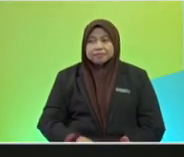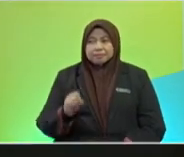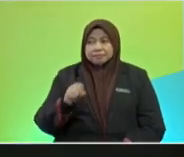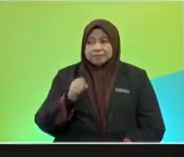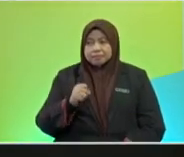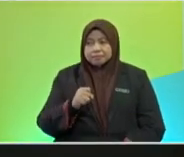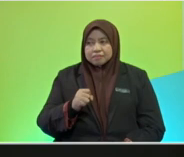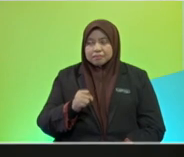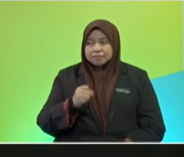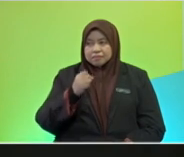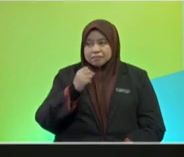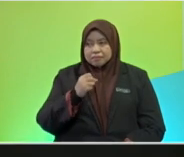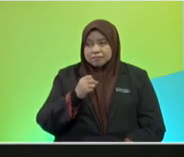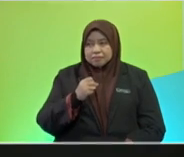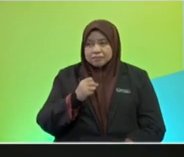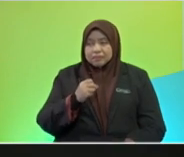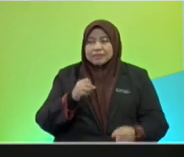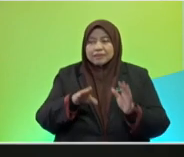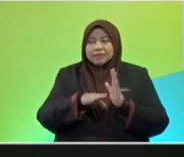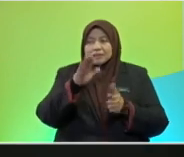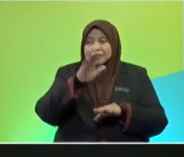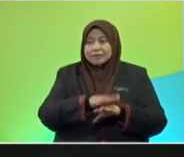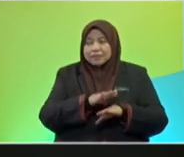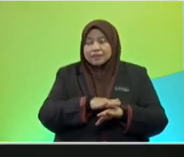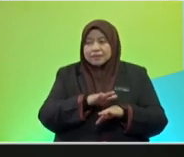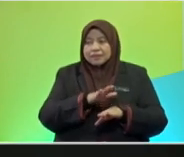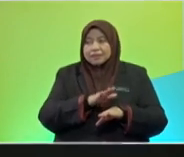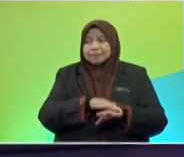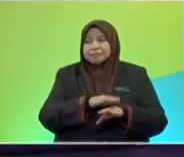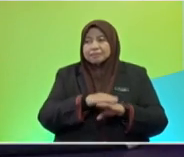it just a bit. All right. Let me see if this,